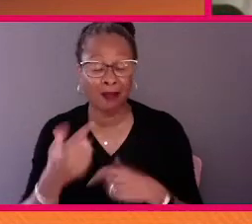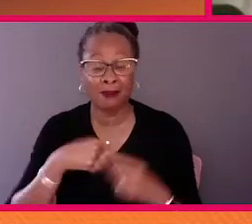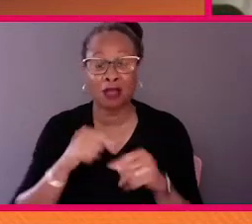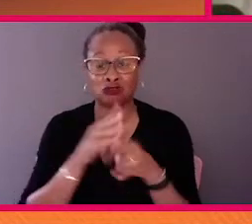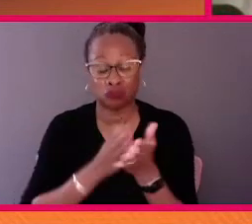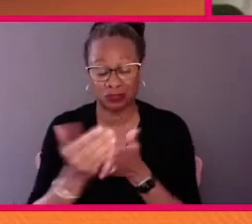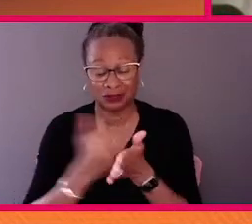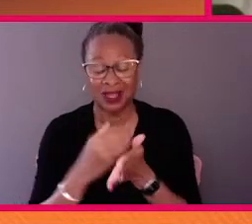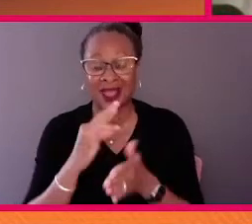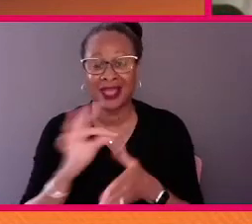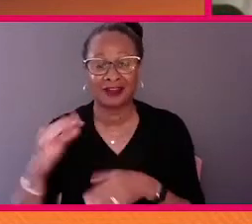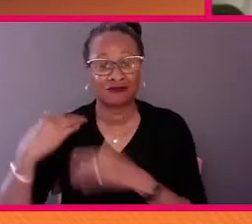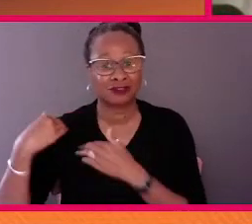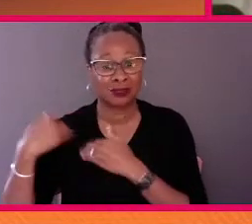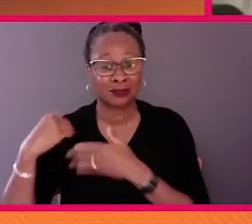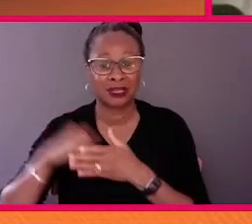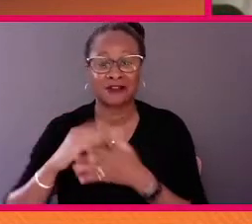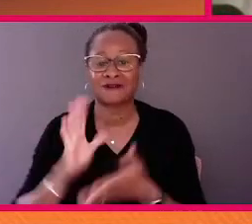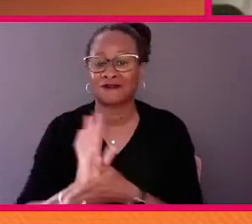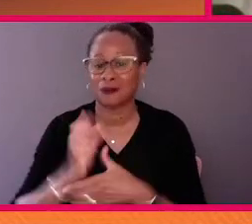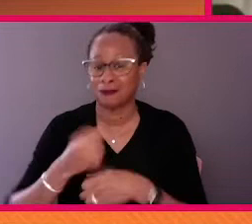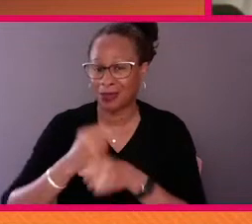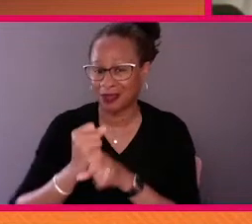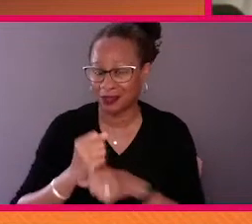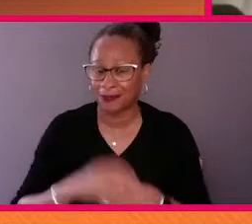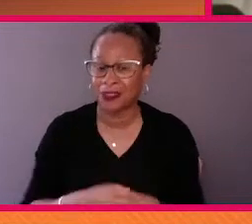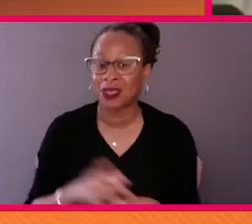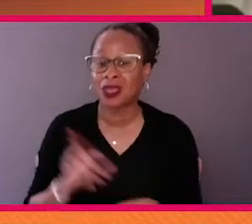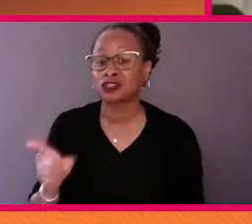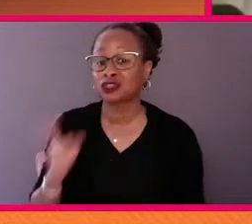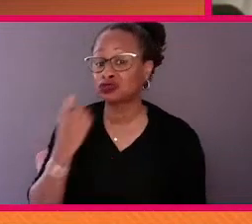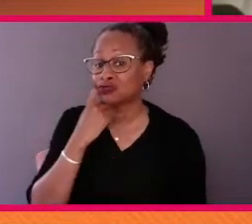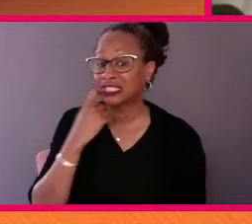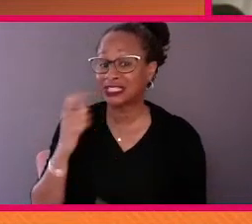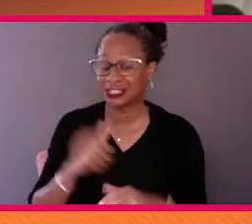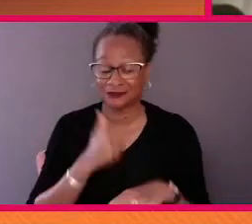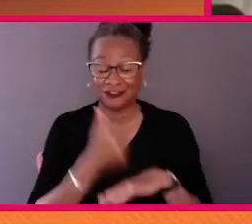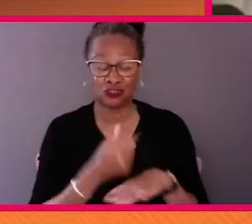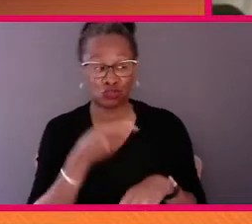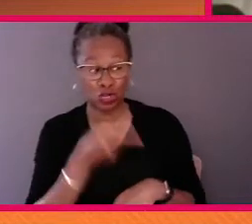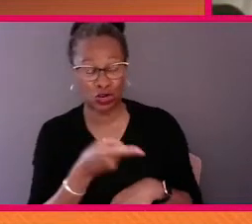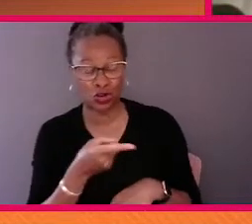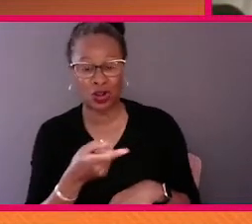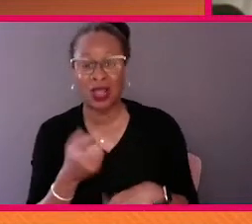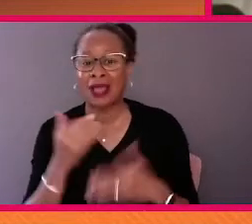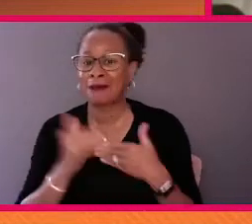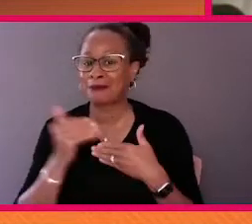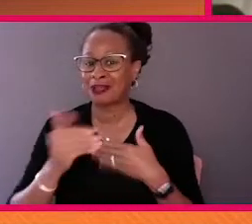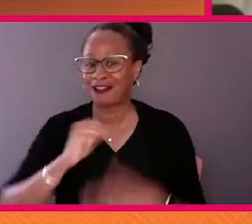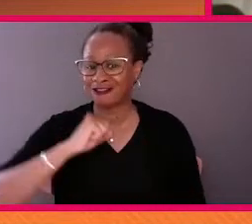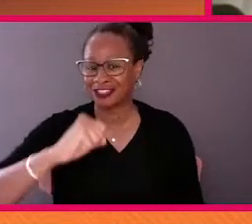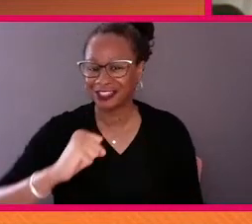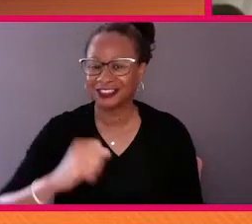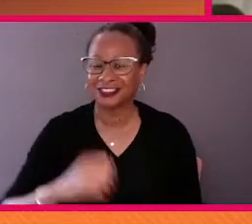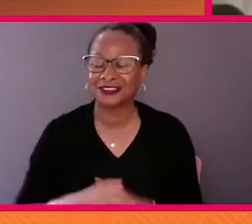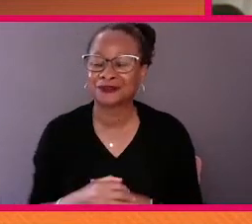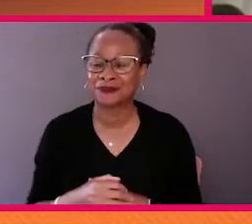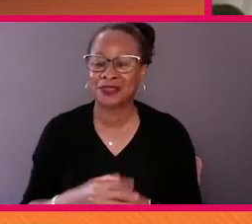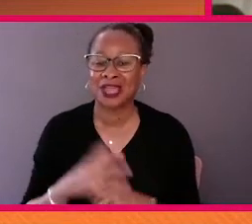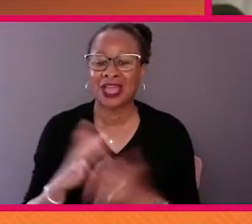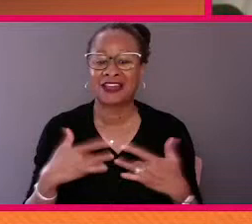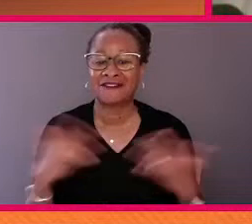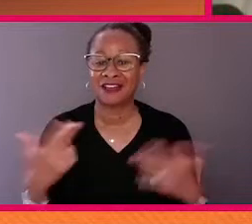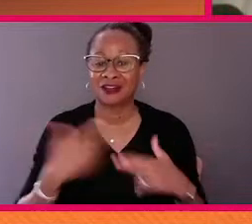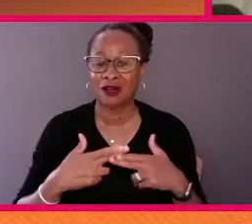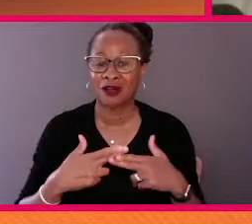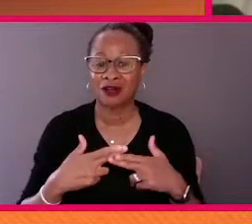curation. She was recently featured here in Beyond Resilience, an event called The Future of Film